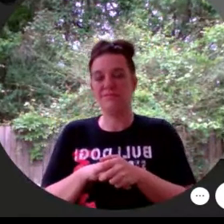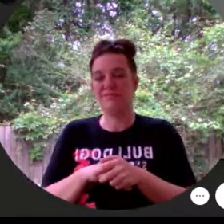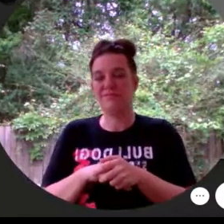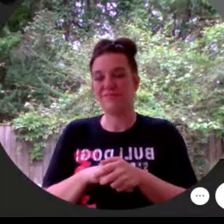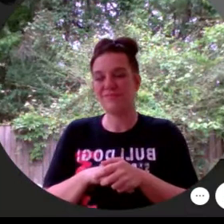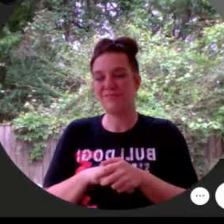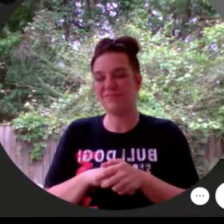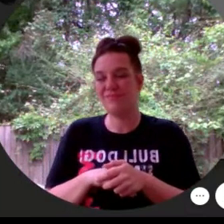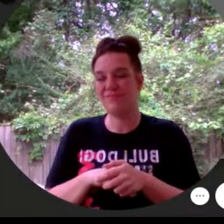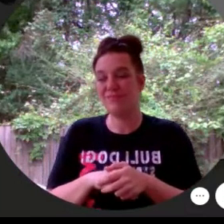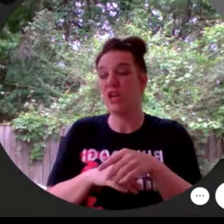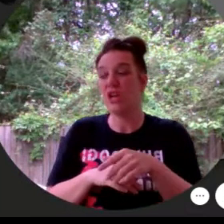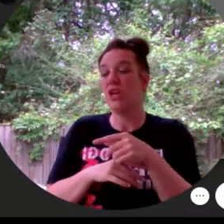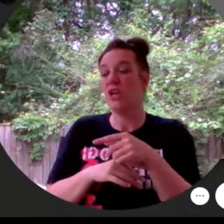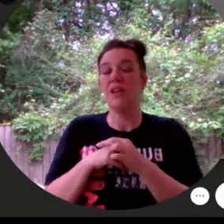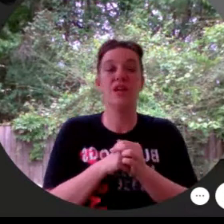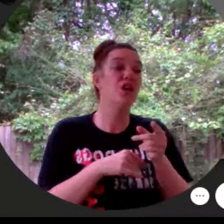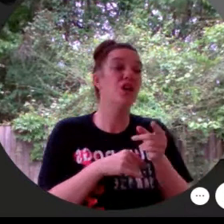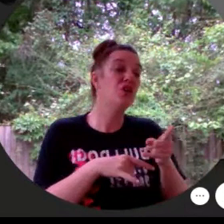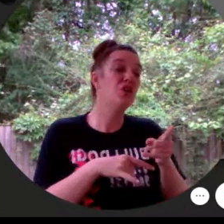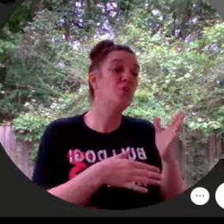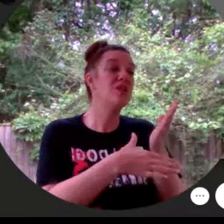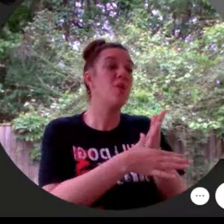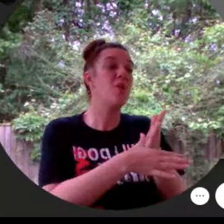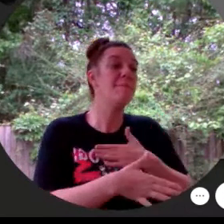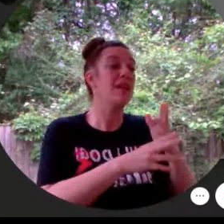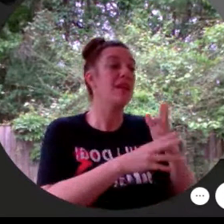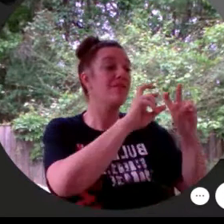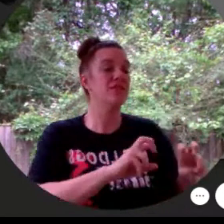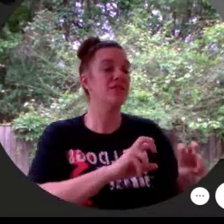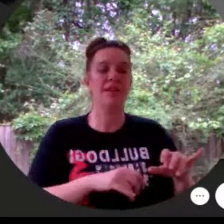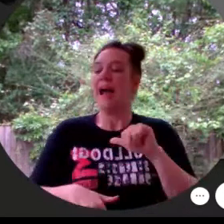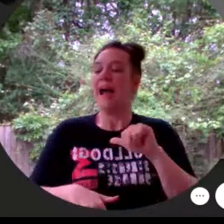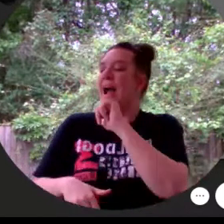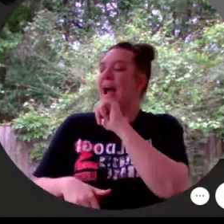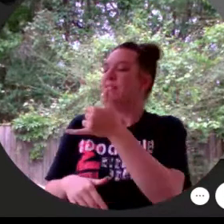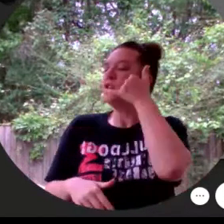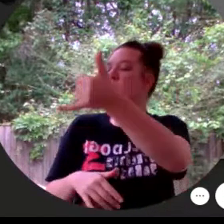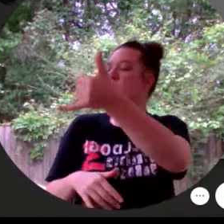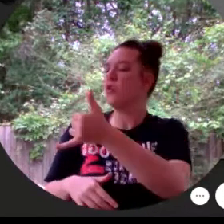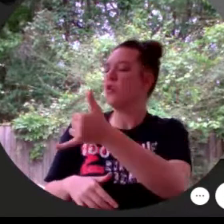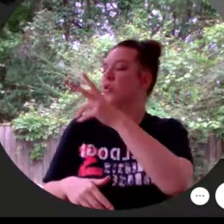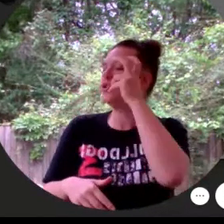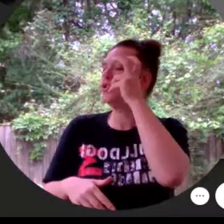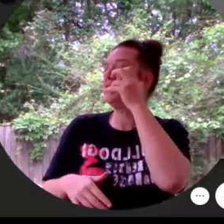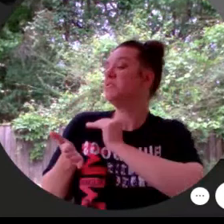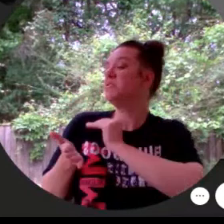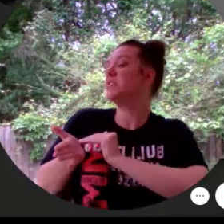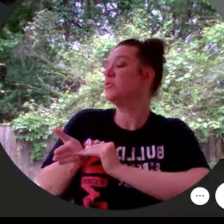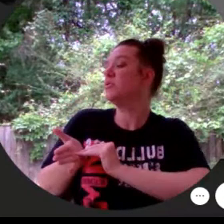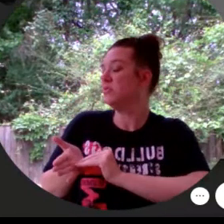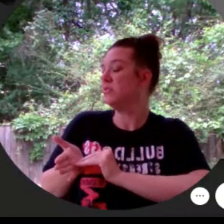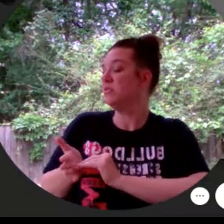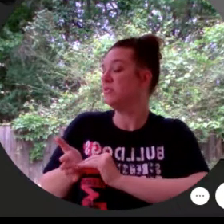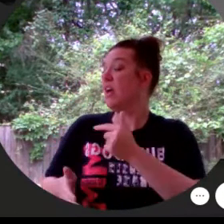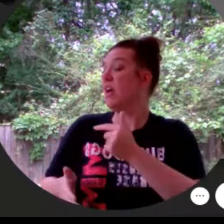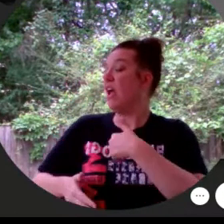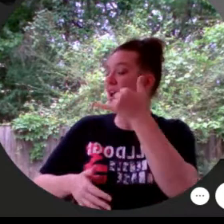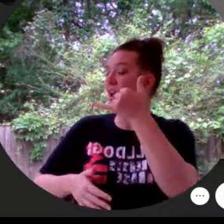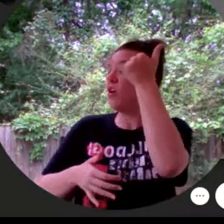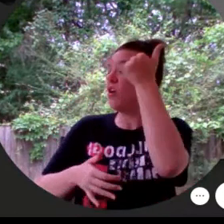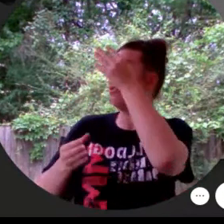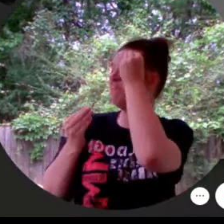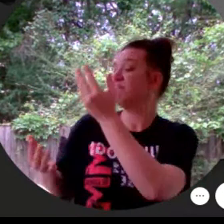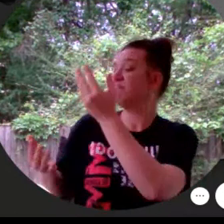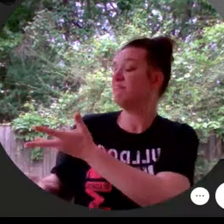my investigation. I didn't call to hear excuses. I called to let you know that, according to